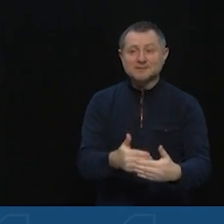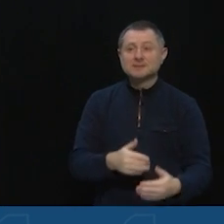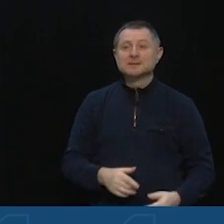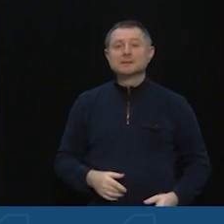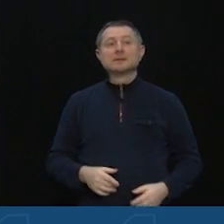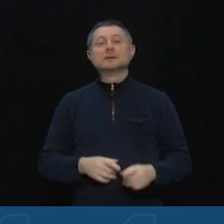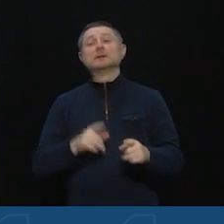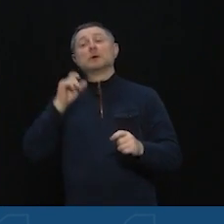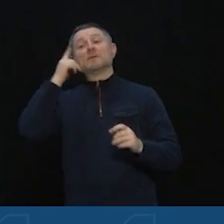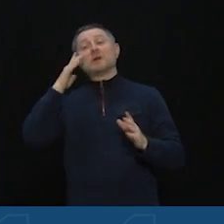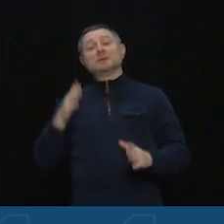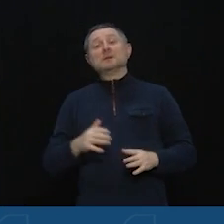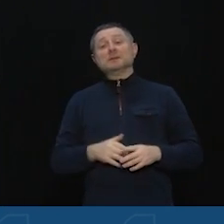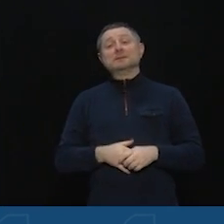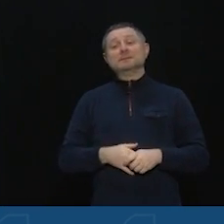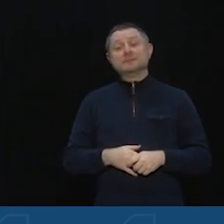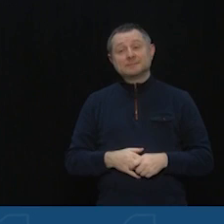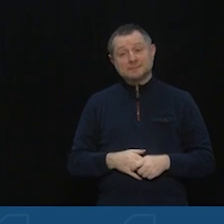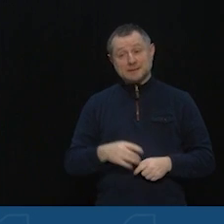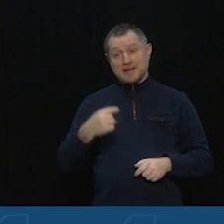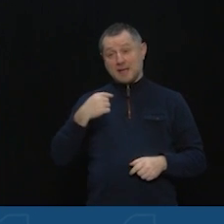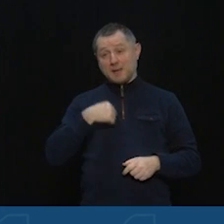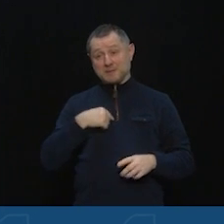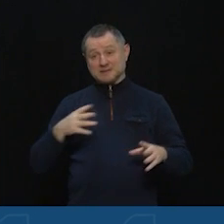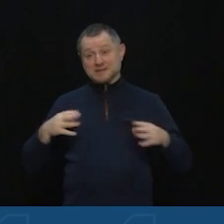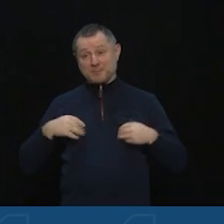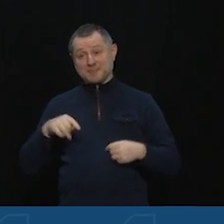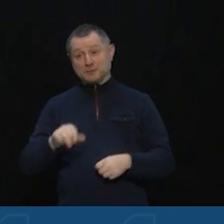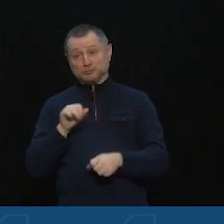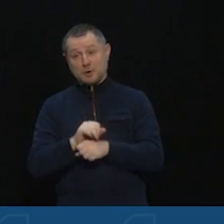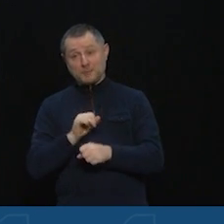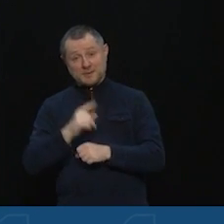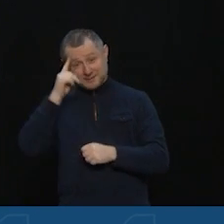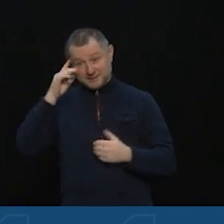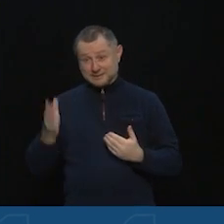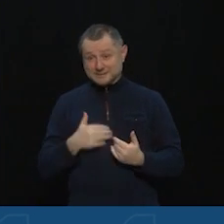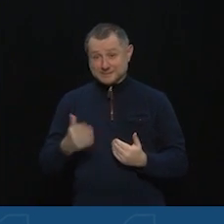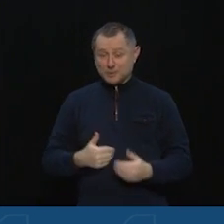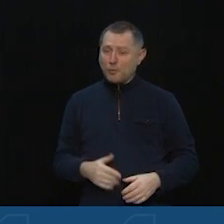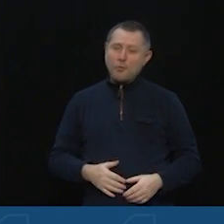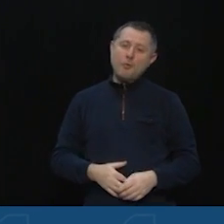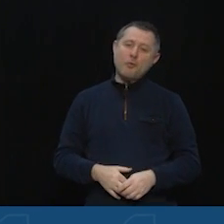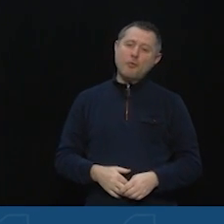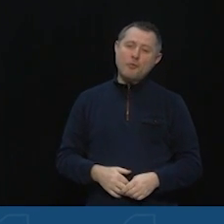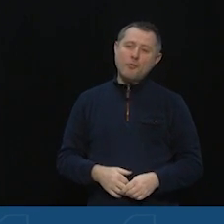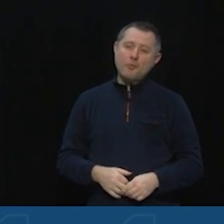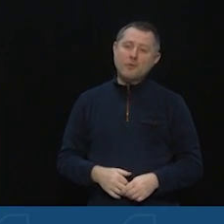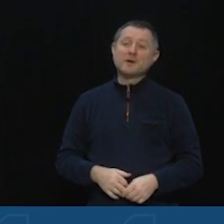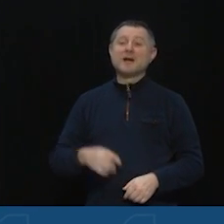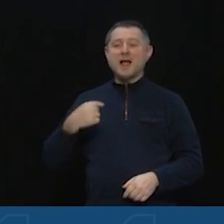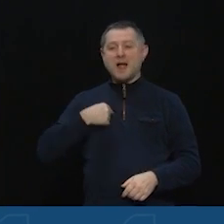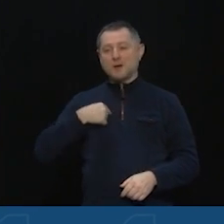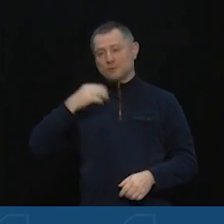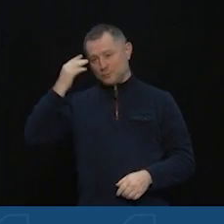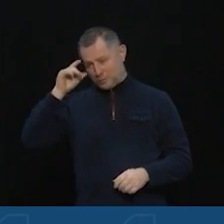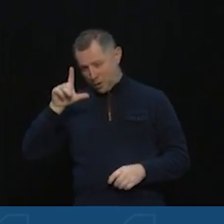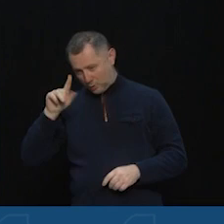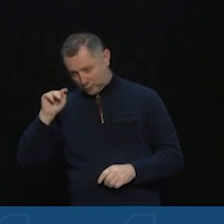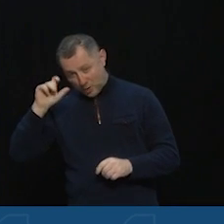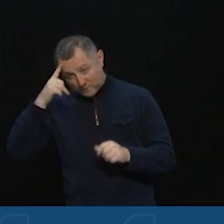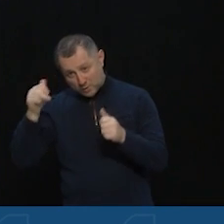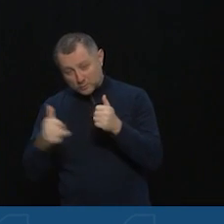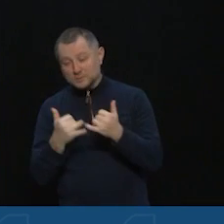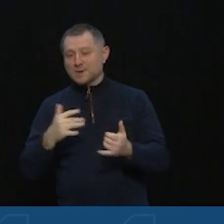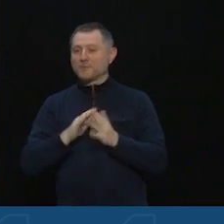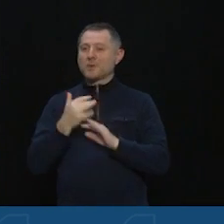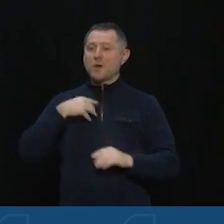this job because I thought it was easy. I've been lieutenant governor through a long process. I understand how this works. I've been governor. This is not the first time I've